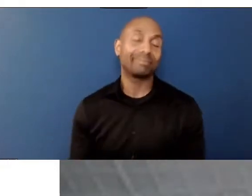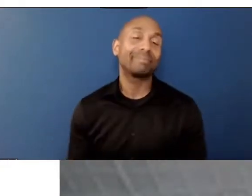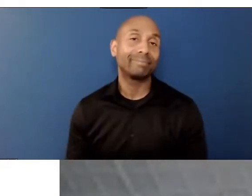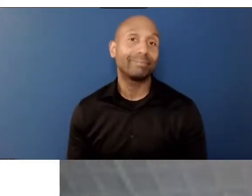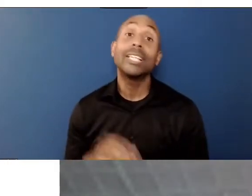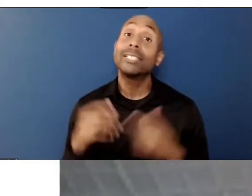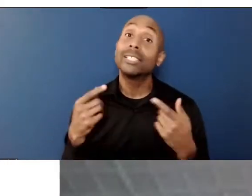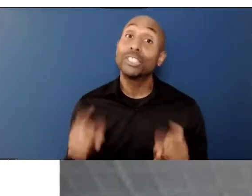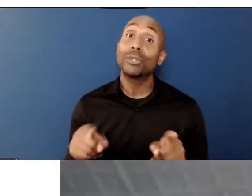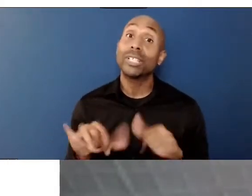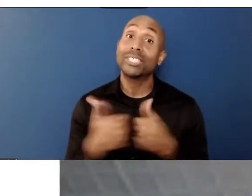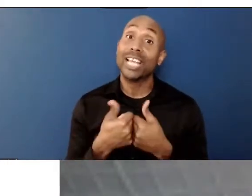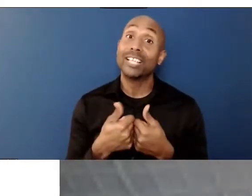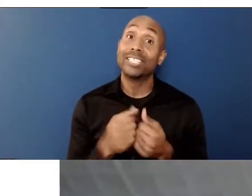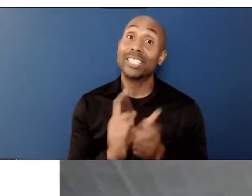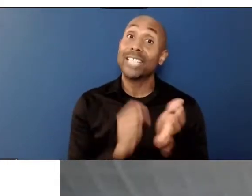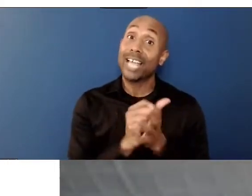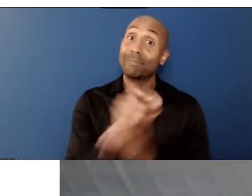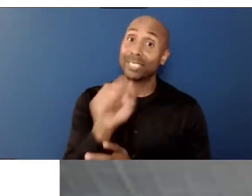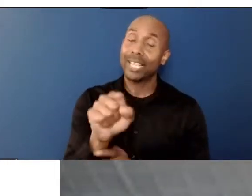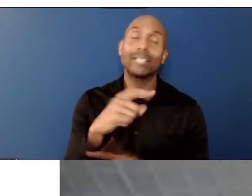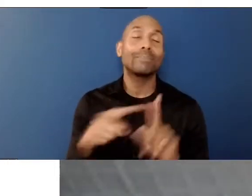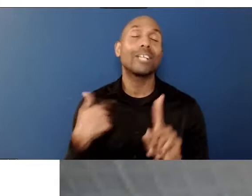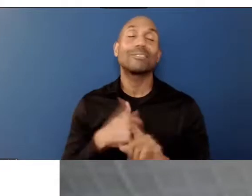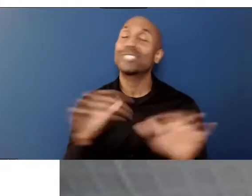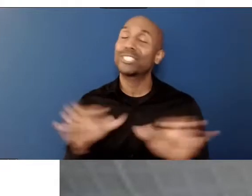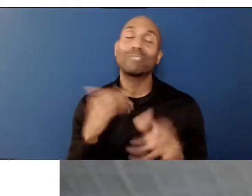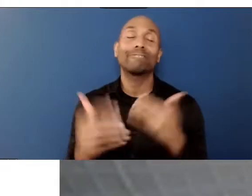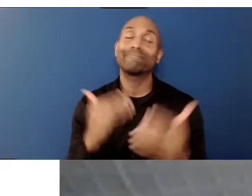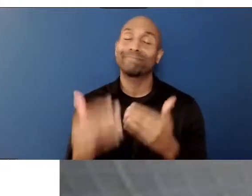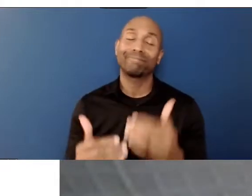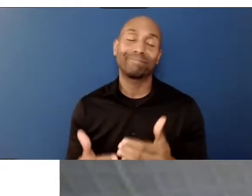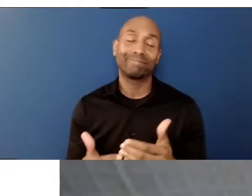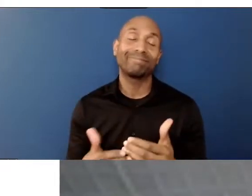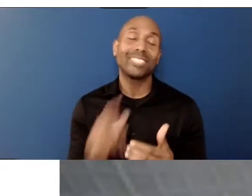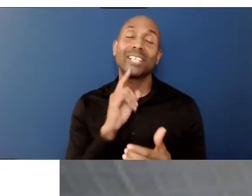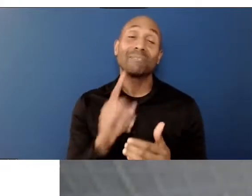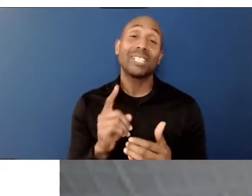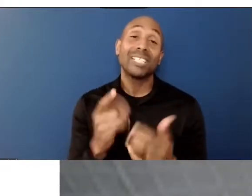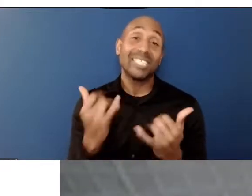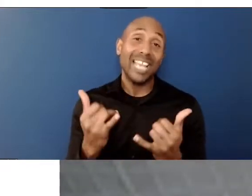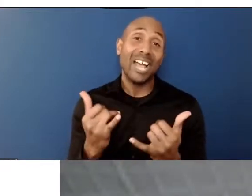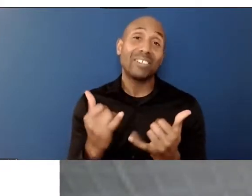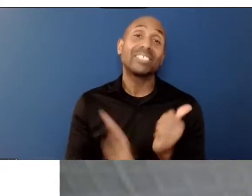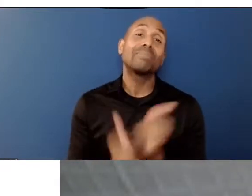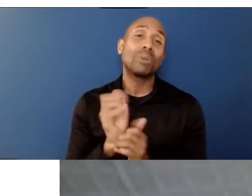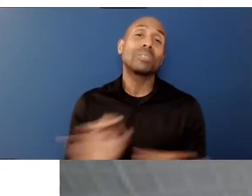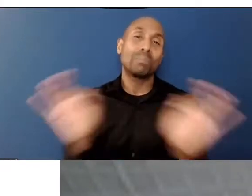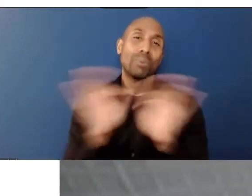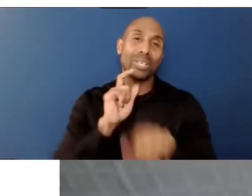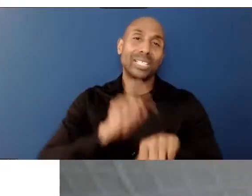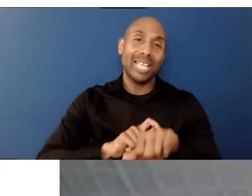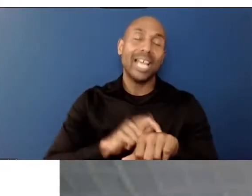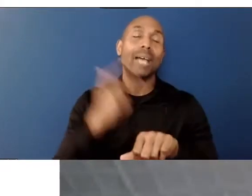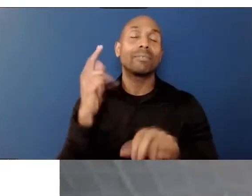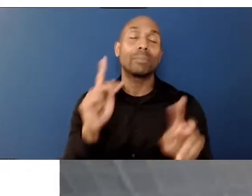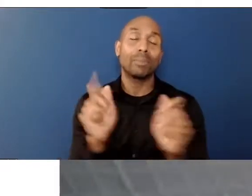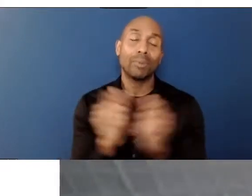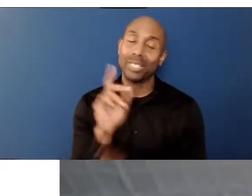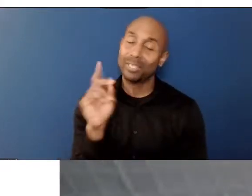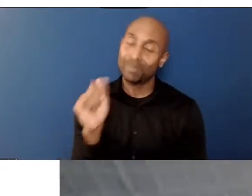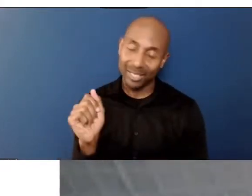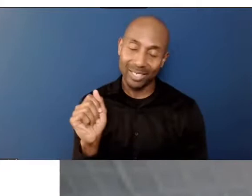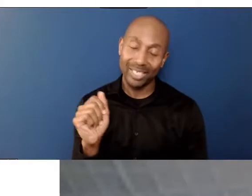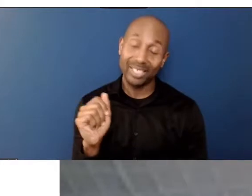forward. So there's no other time that's more important to people with disabilities than right now. So I think it's important that we